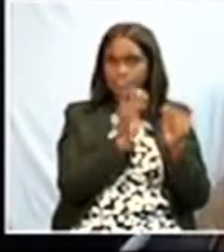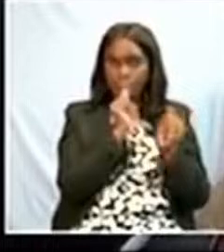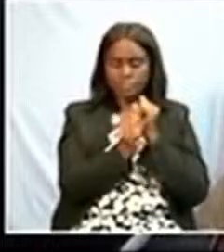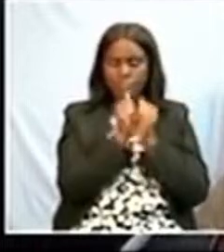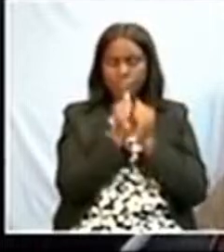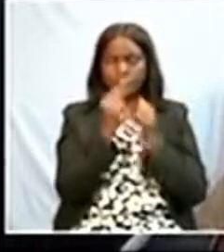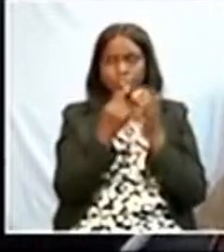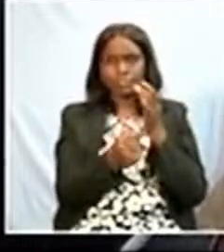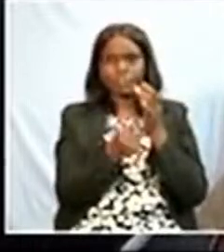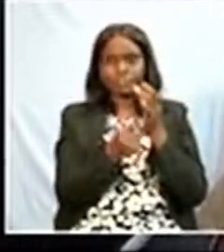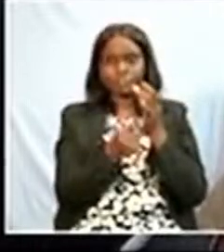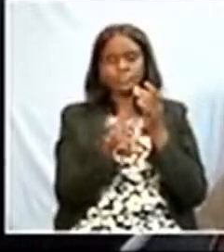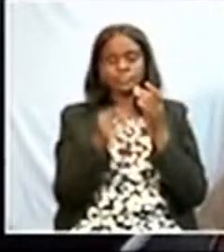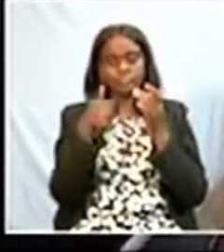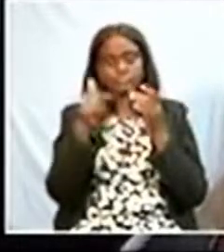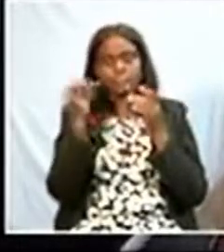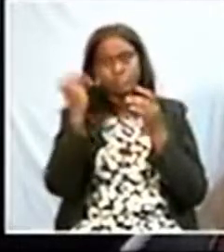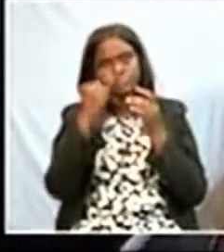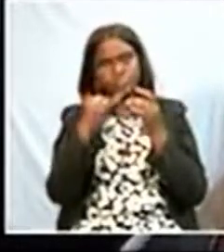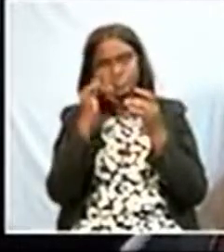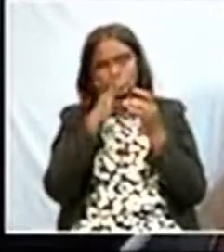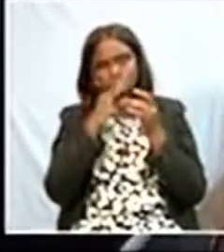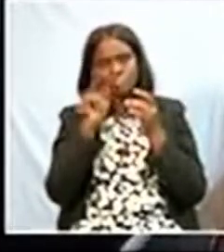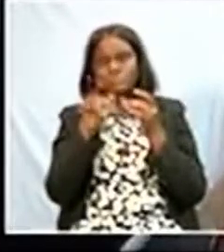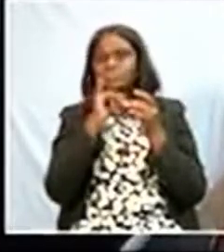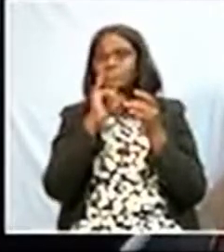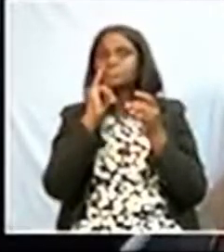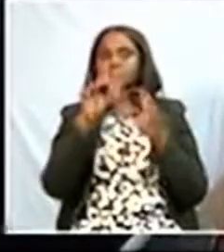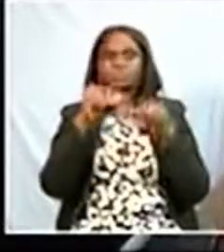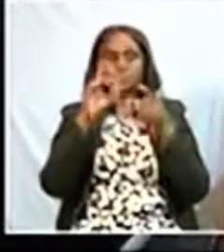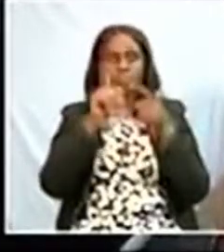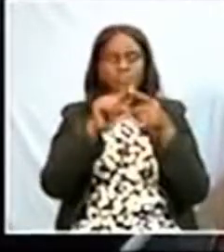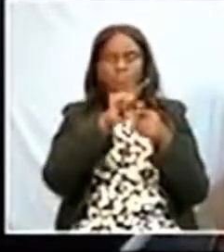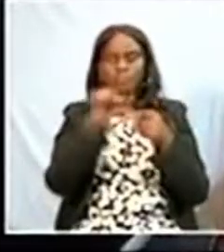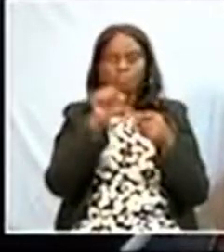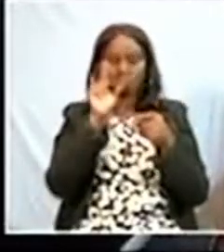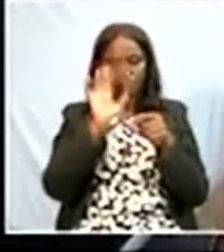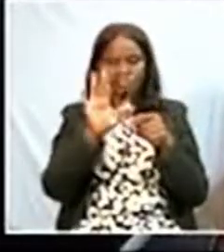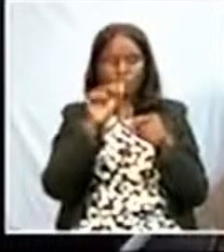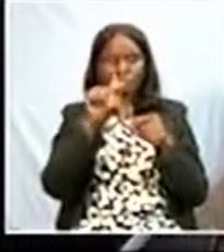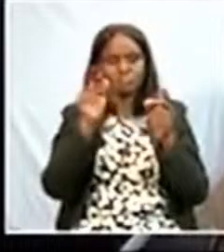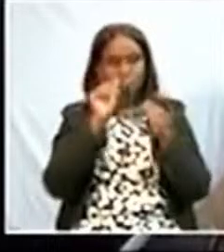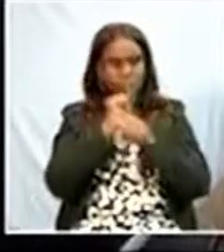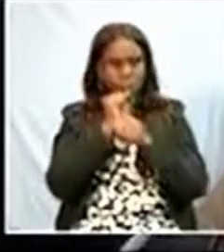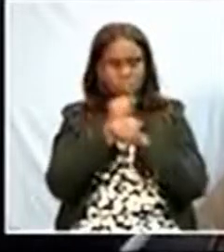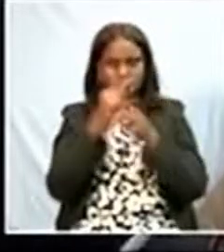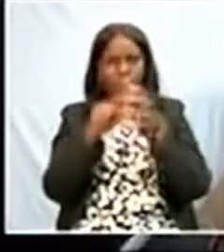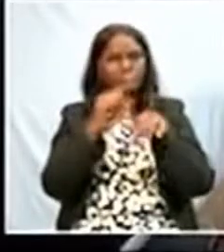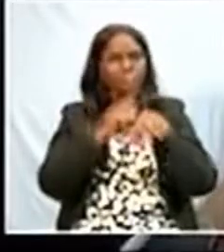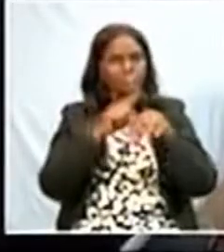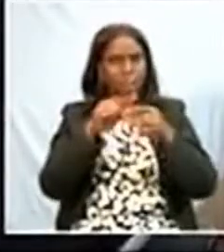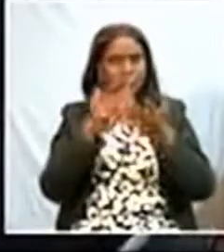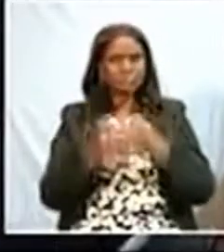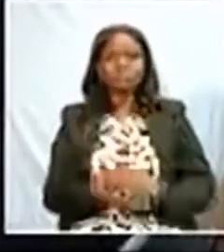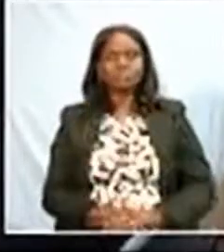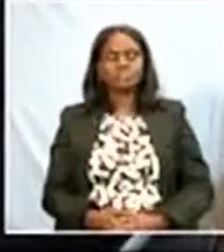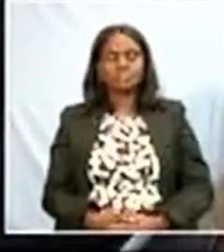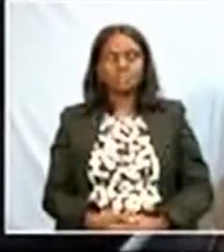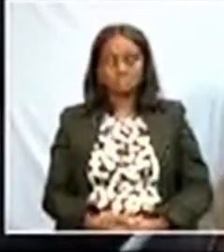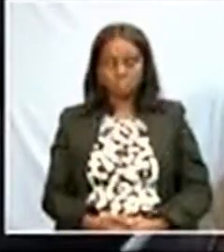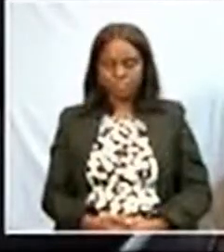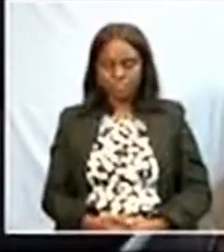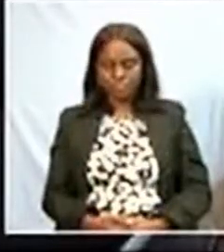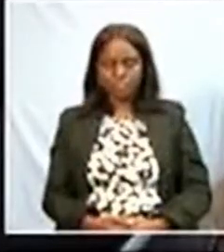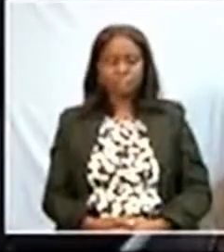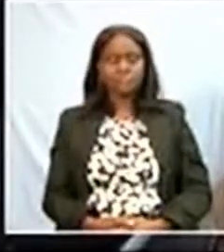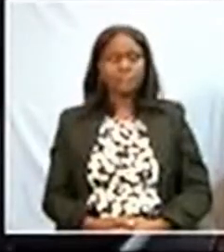which the design hasn't yet been given to him. What was he doing on site during that period? Just that. Then the